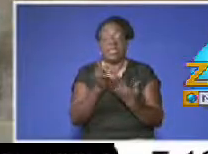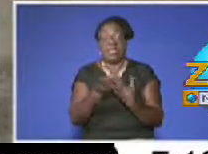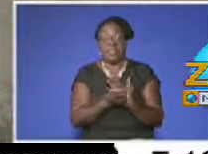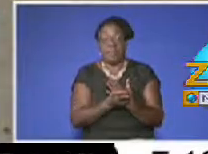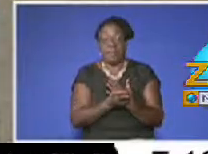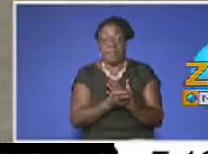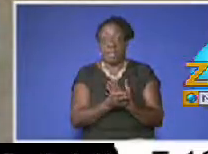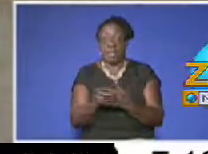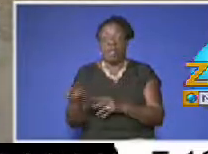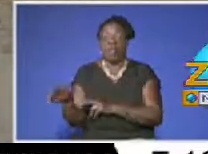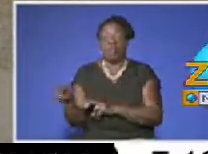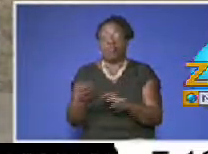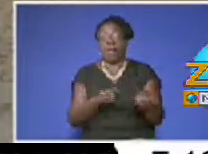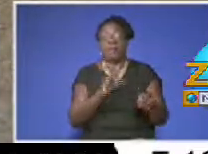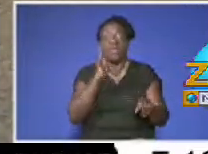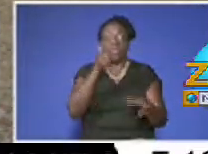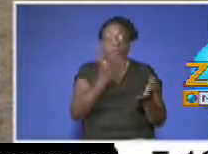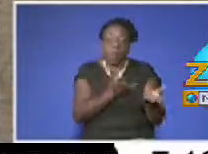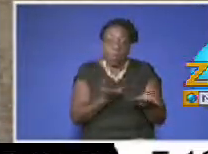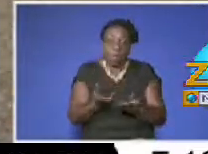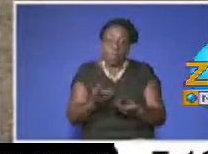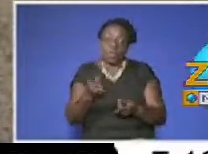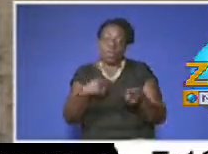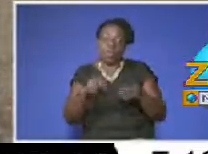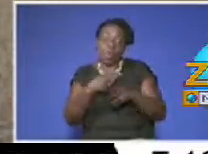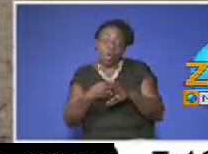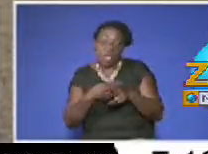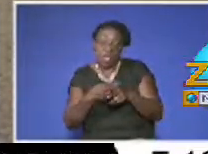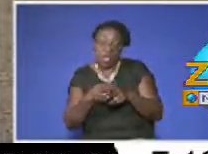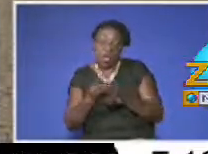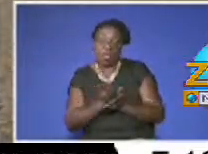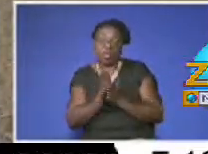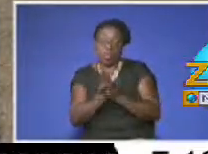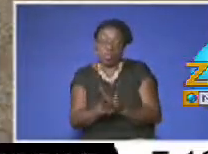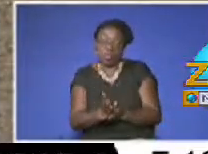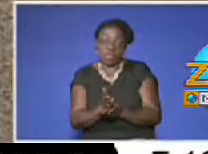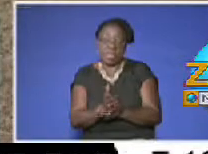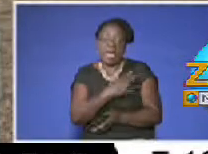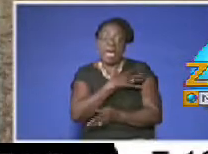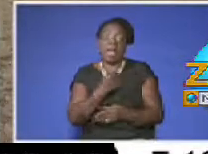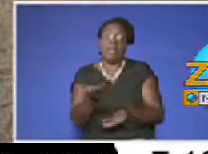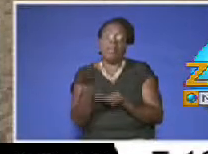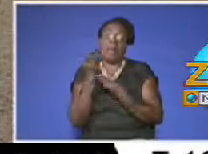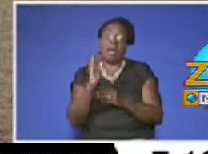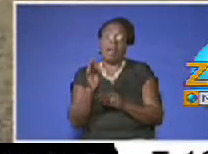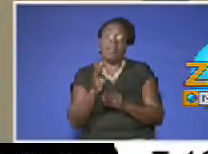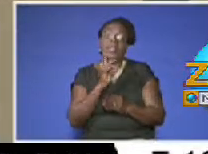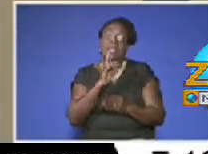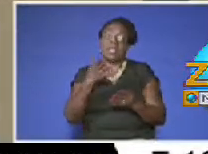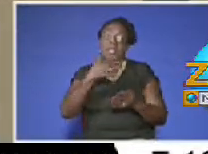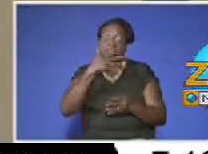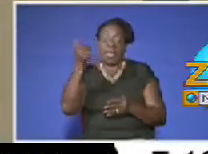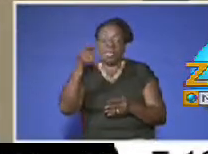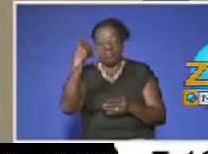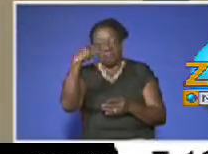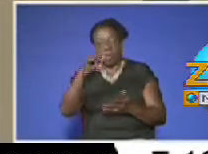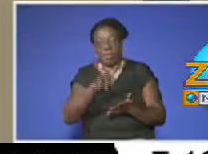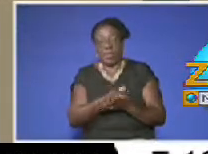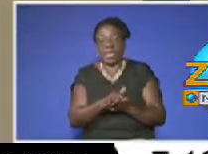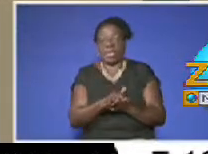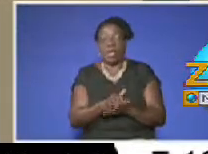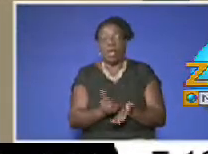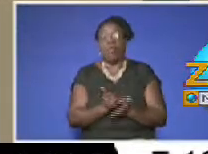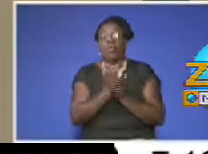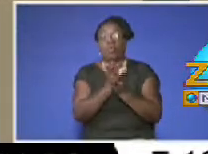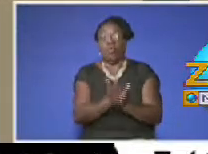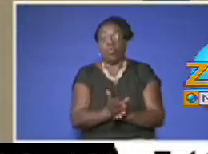cruises, not venture far from home. And there is no country better positioned than the Bahamas to fulfill this demand. Cruising